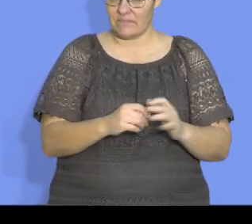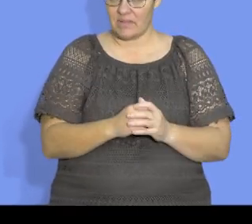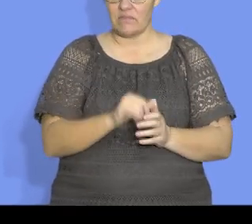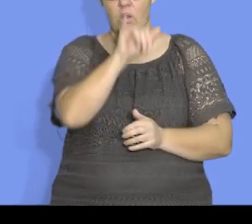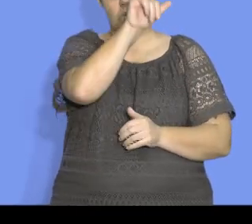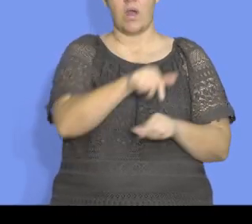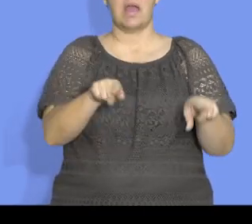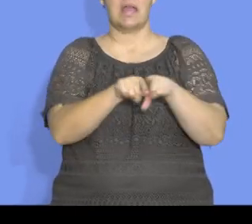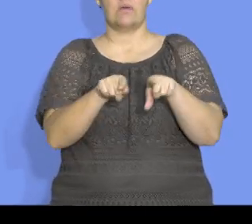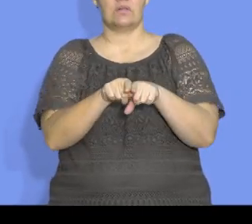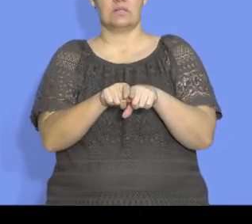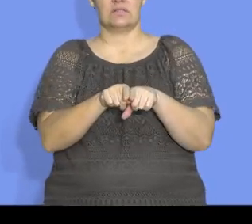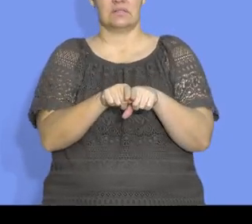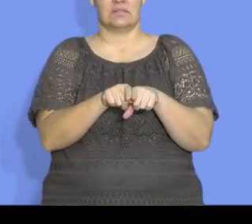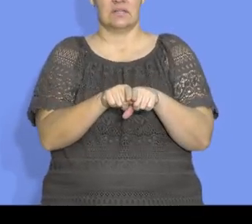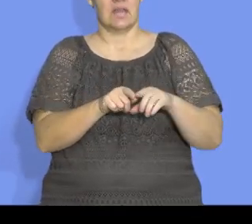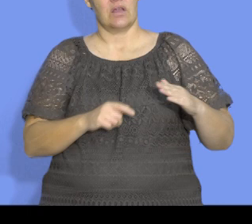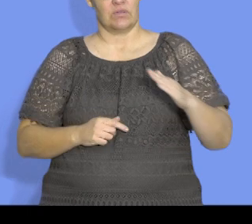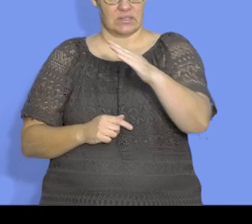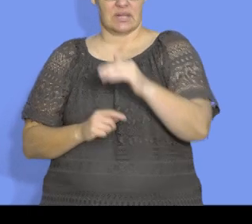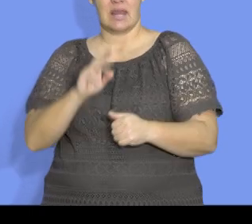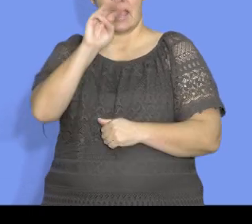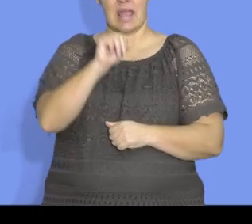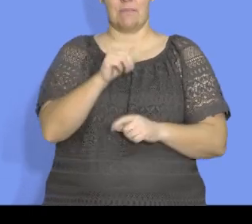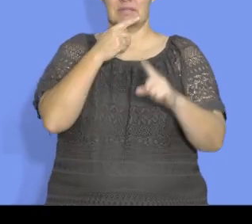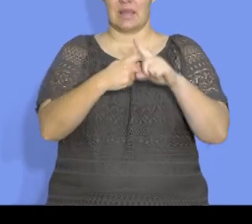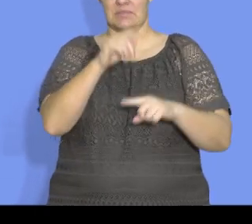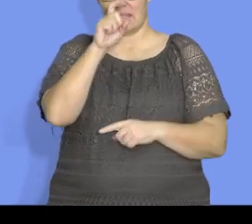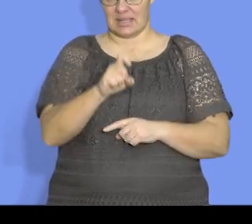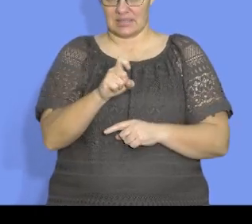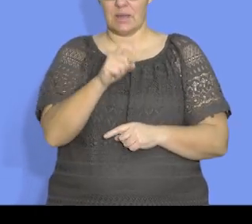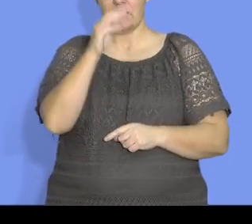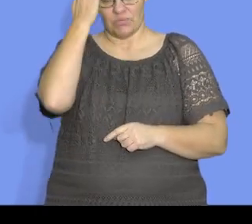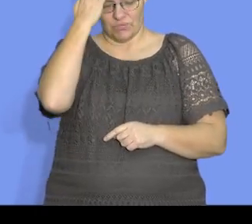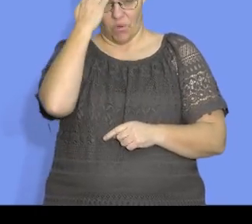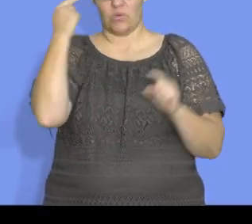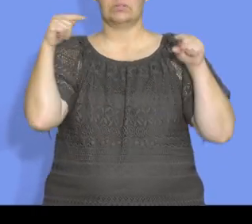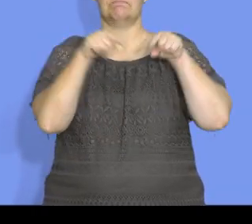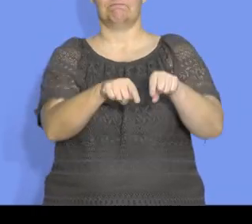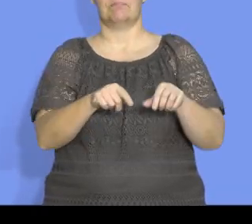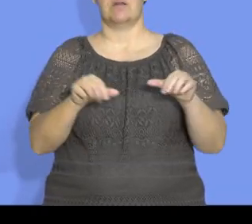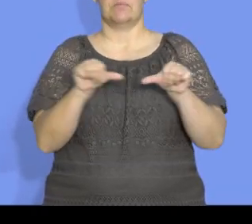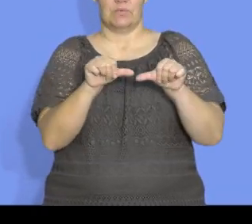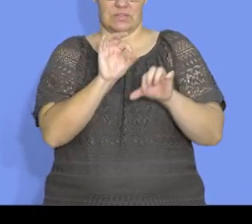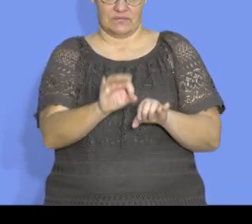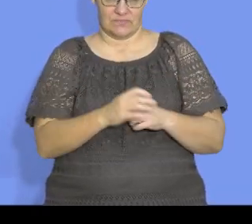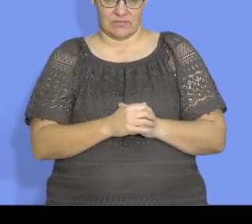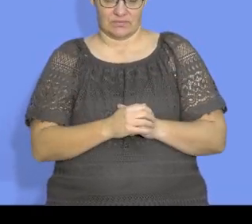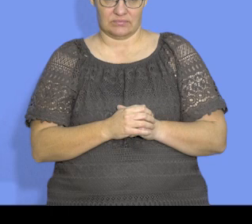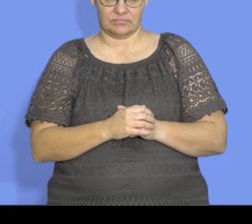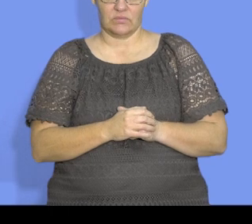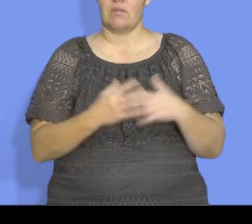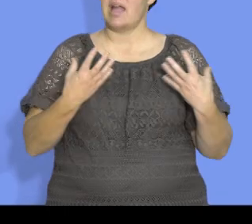where you've got y is equal to the gradient m times x, then you know it's directly proportional. When you get